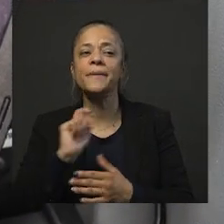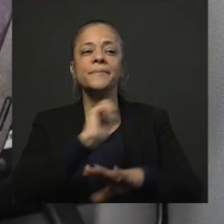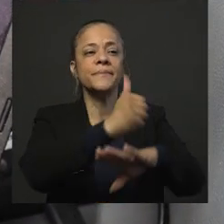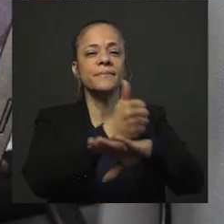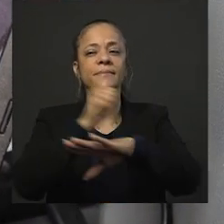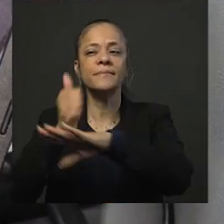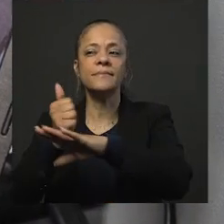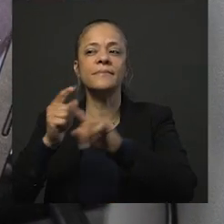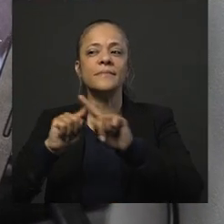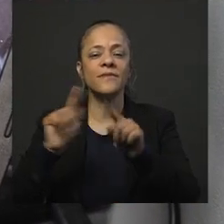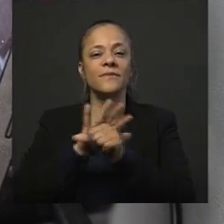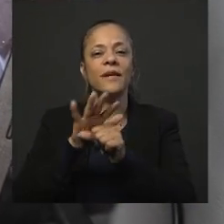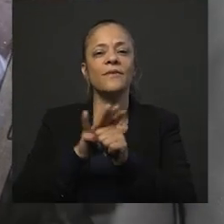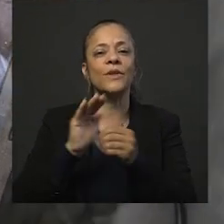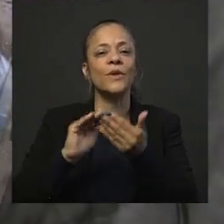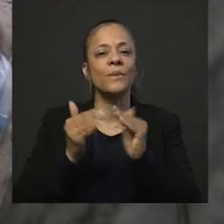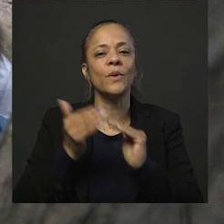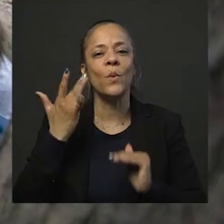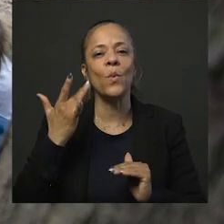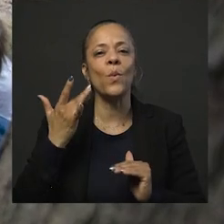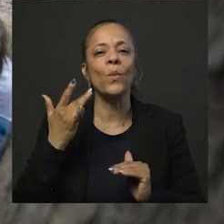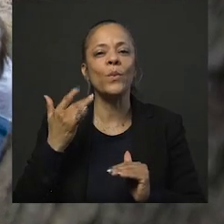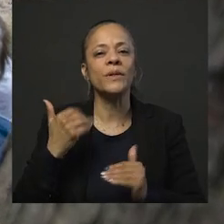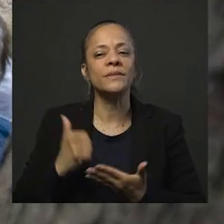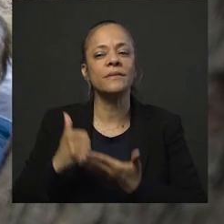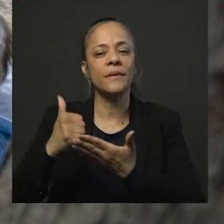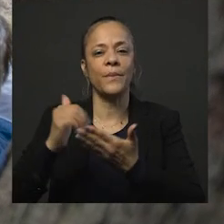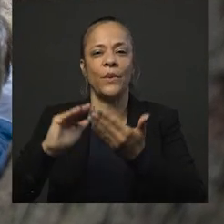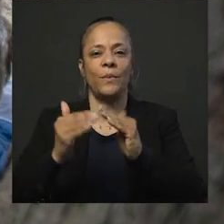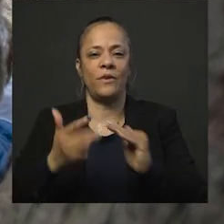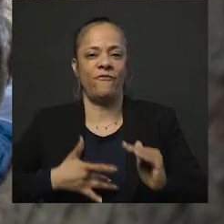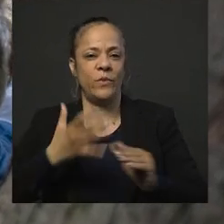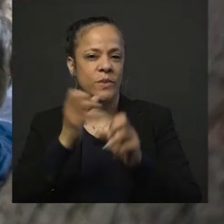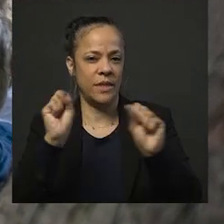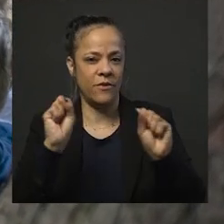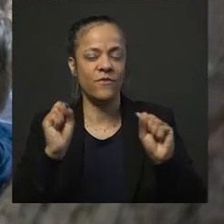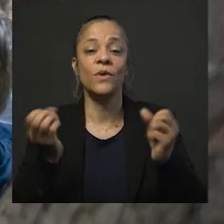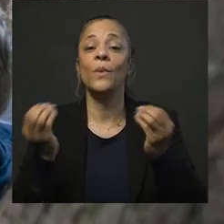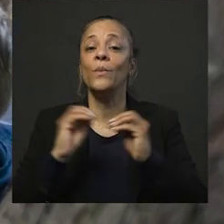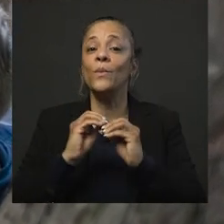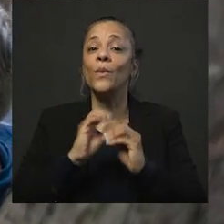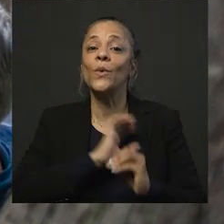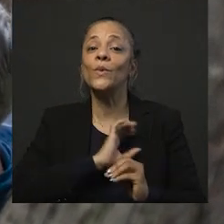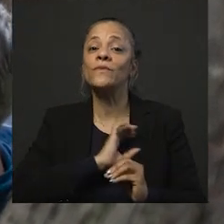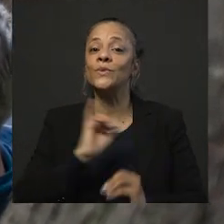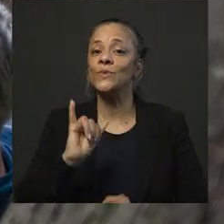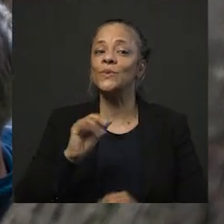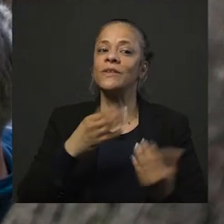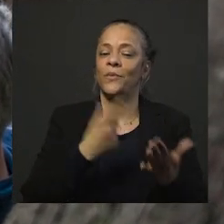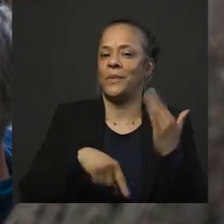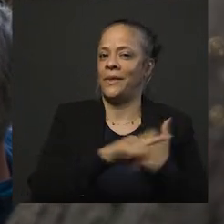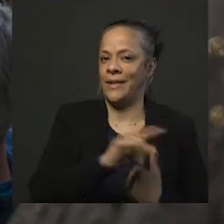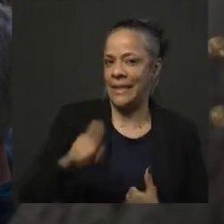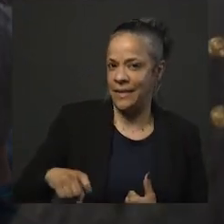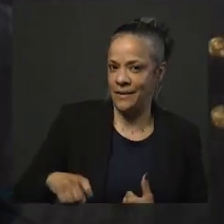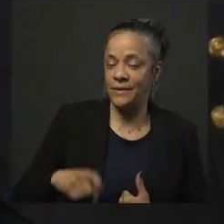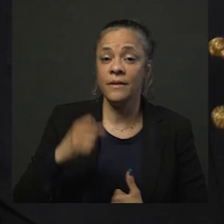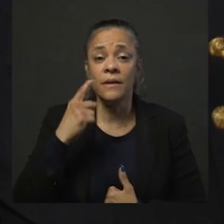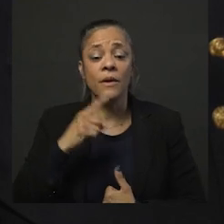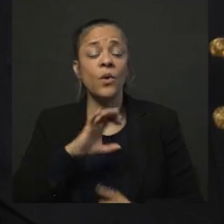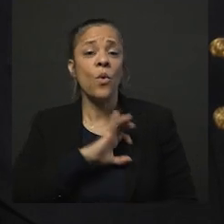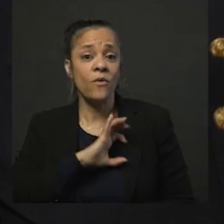the community because it helps the community to feel safer as well as give the officers what they need. Now